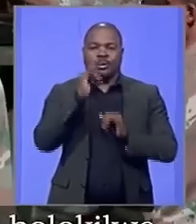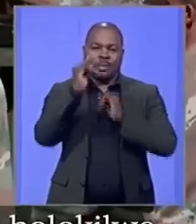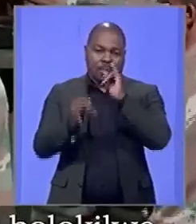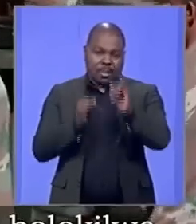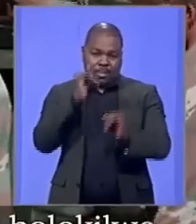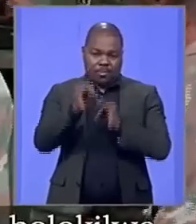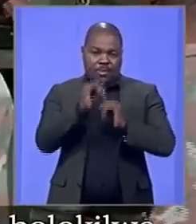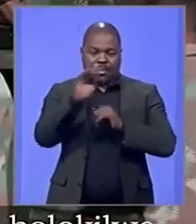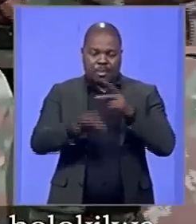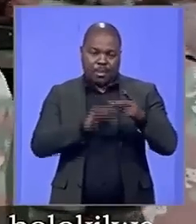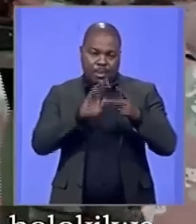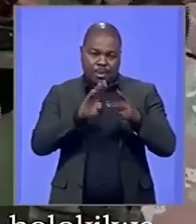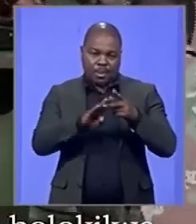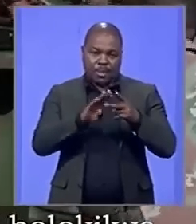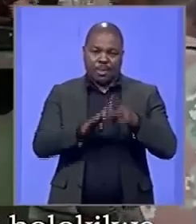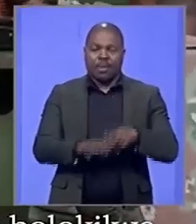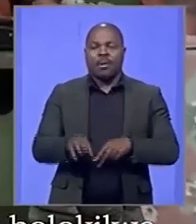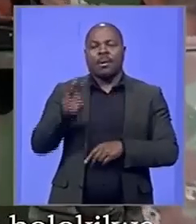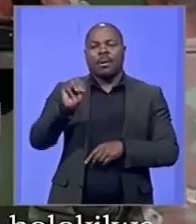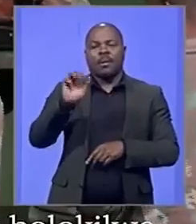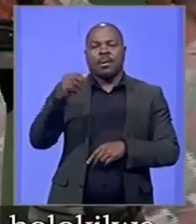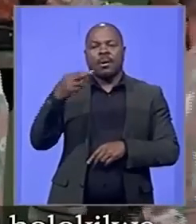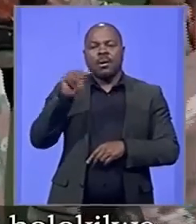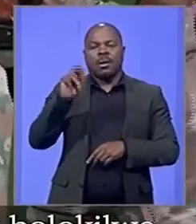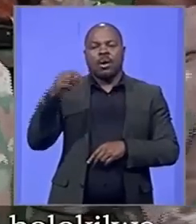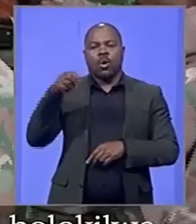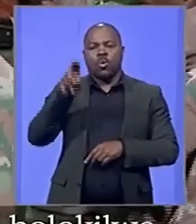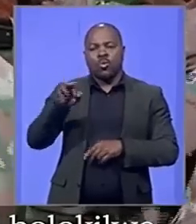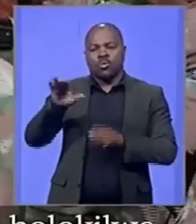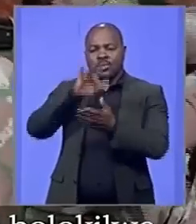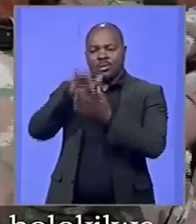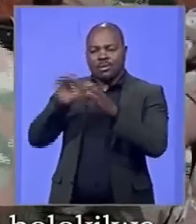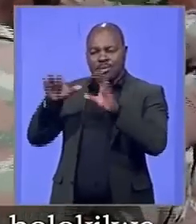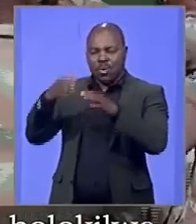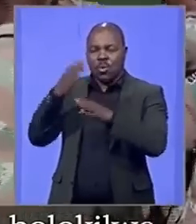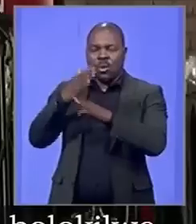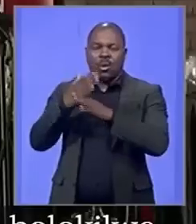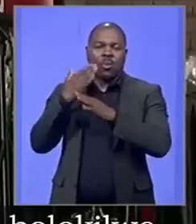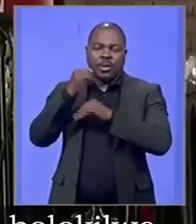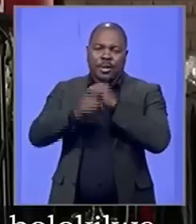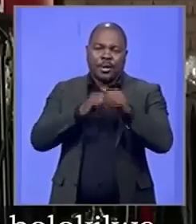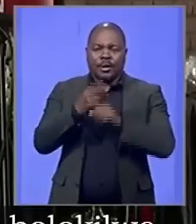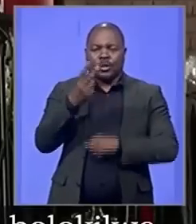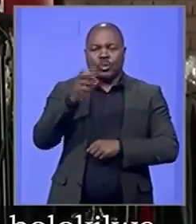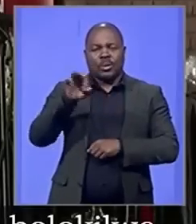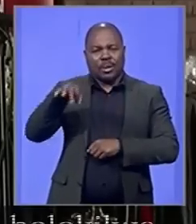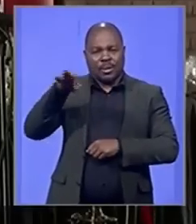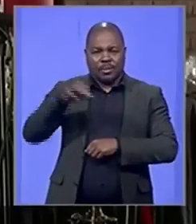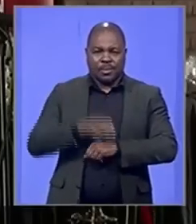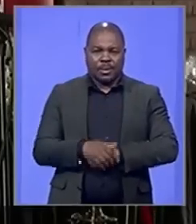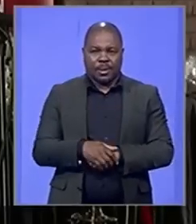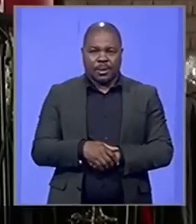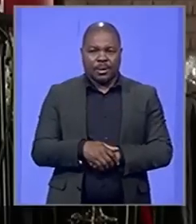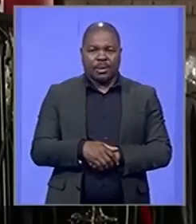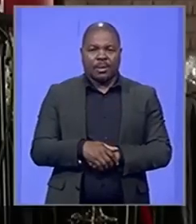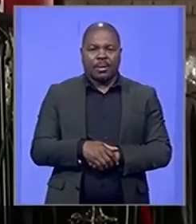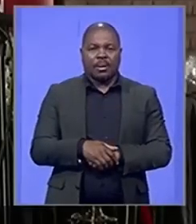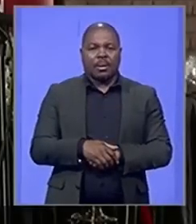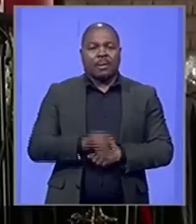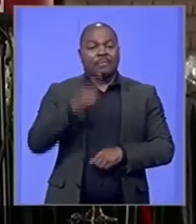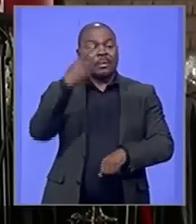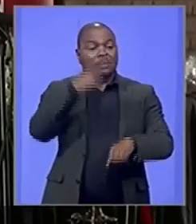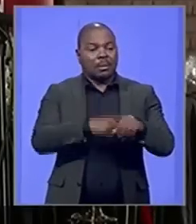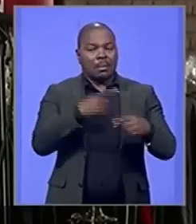a sebeletsa lekala la Solomon Mahlangu lebothong la Sesole ka 2013. My first time going to Johannesburg, I was